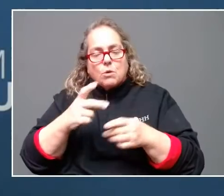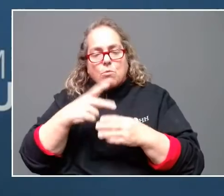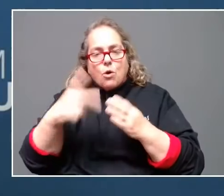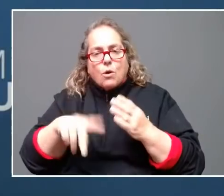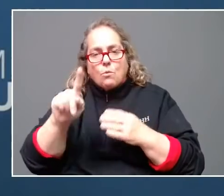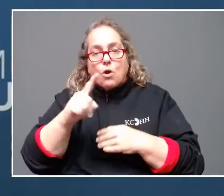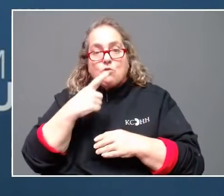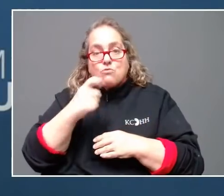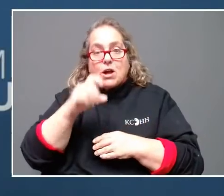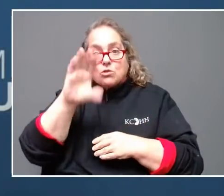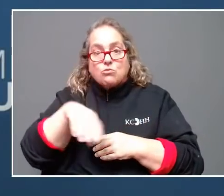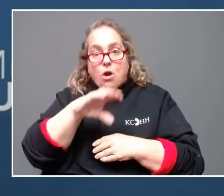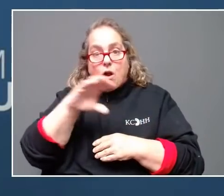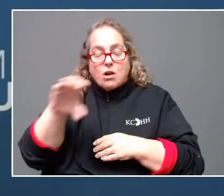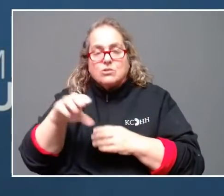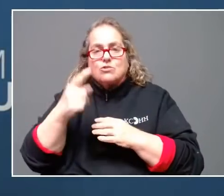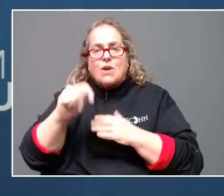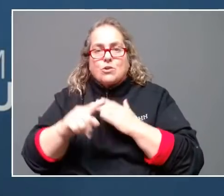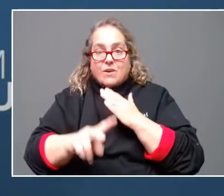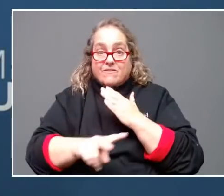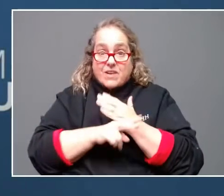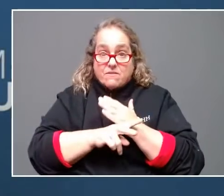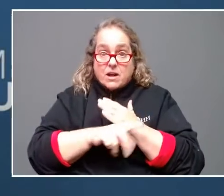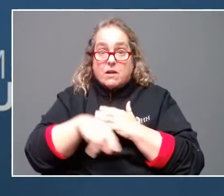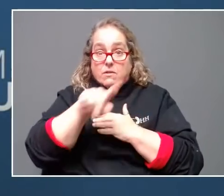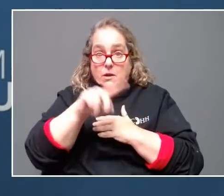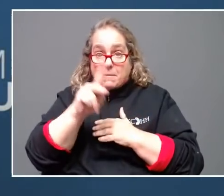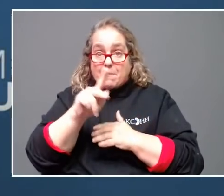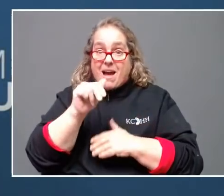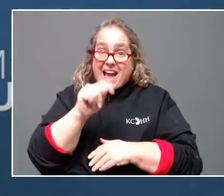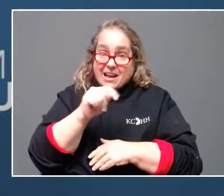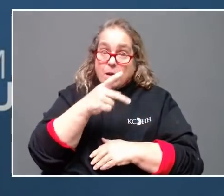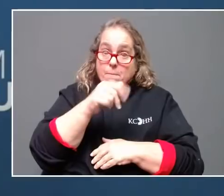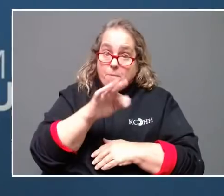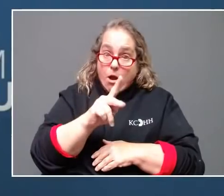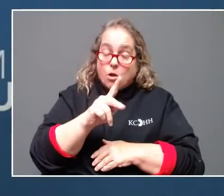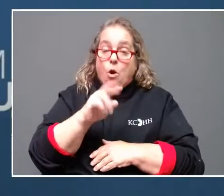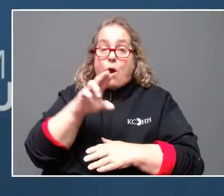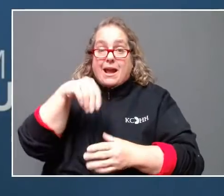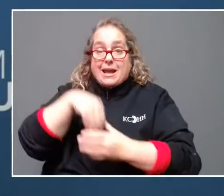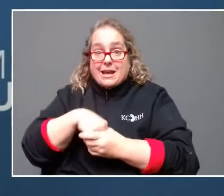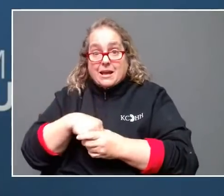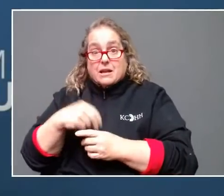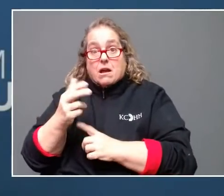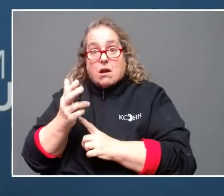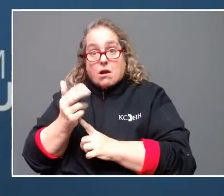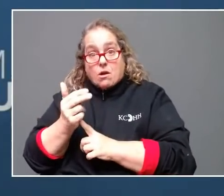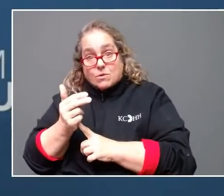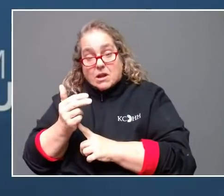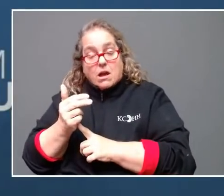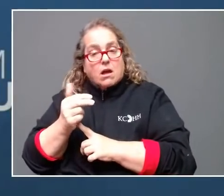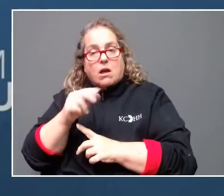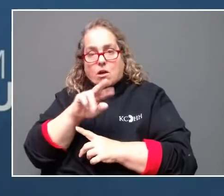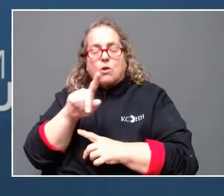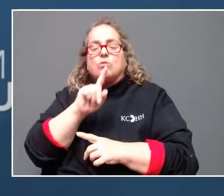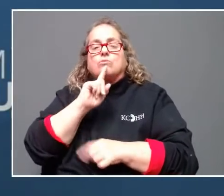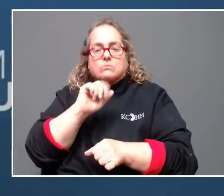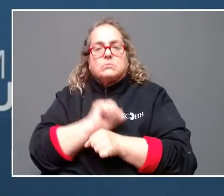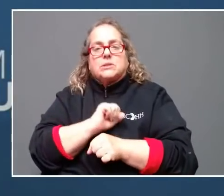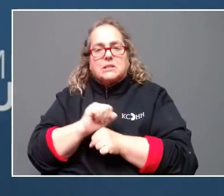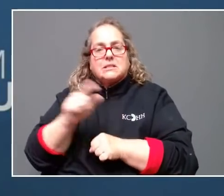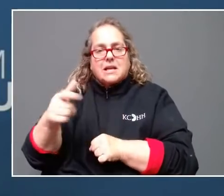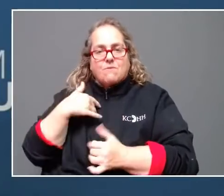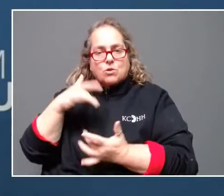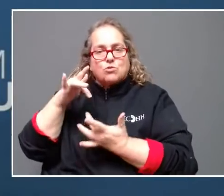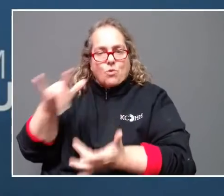is verifying that those that are at the parks or in motels are in fact displaced, and they even go